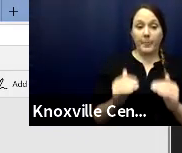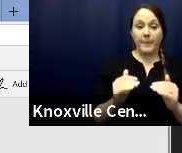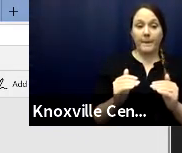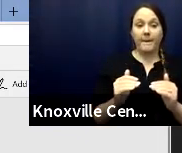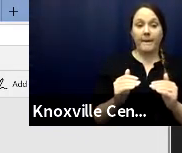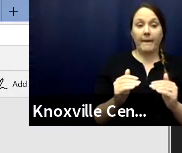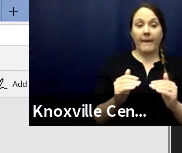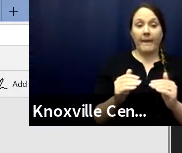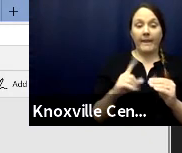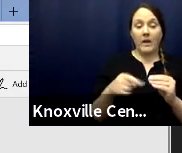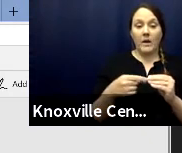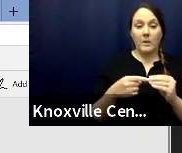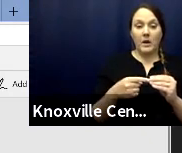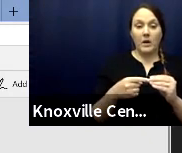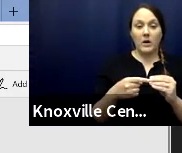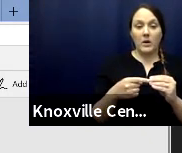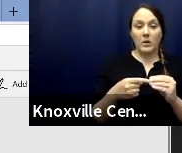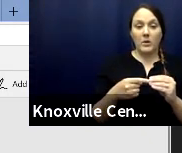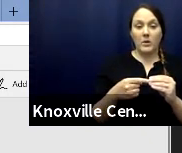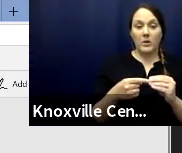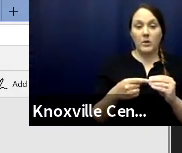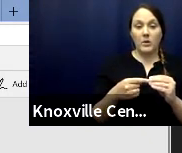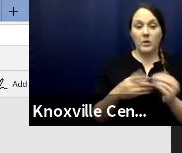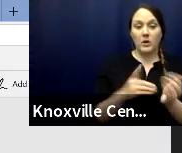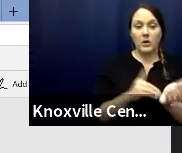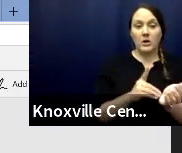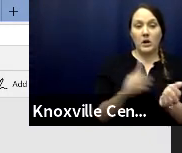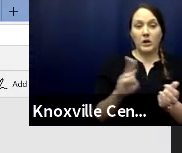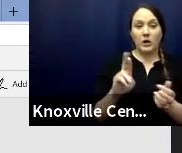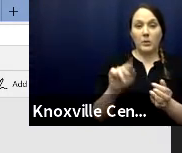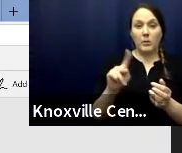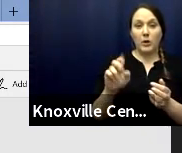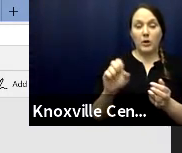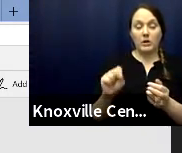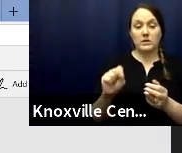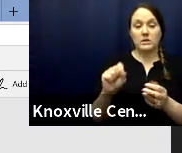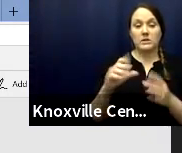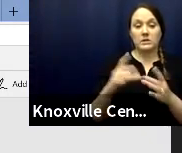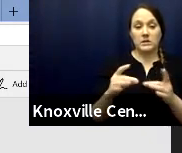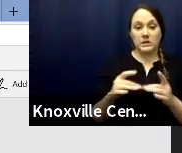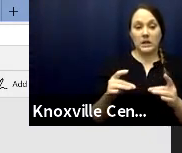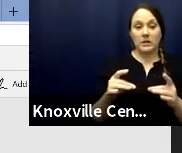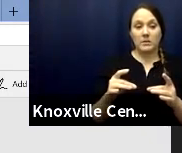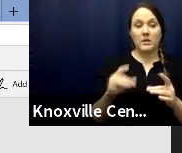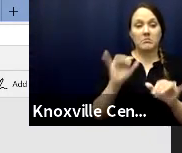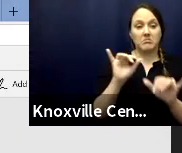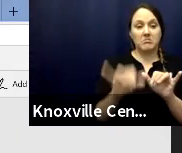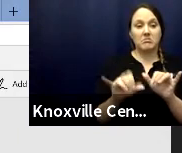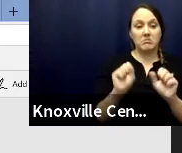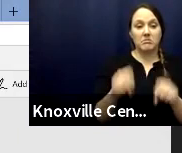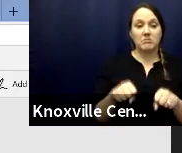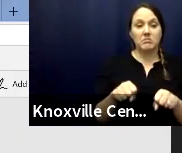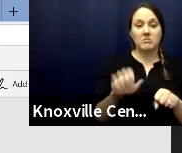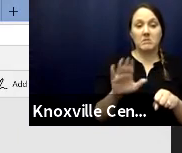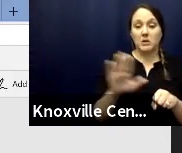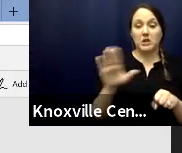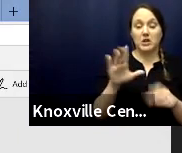regarding Dr. Burks' statement, that can stay, of course, it is her